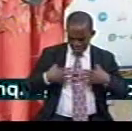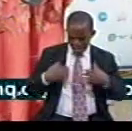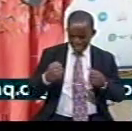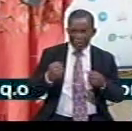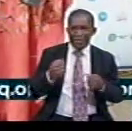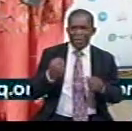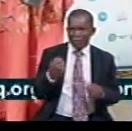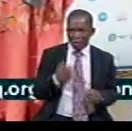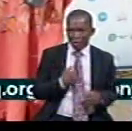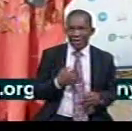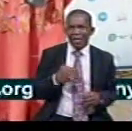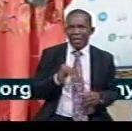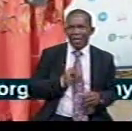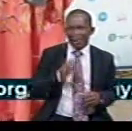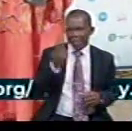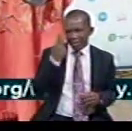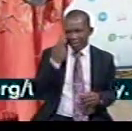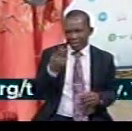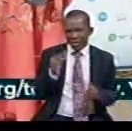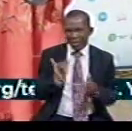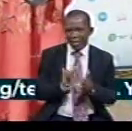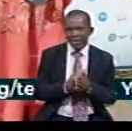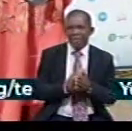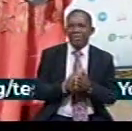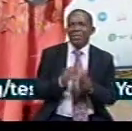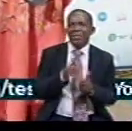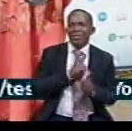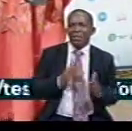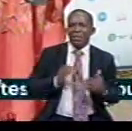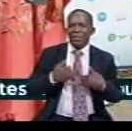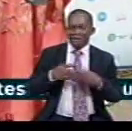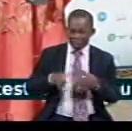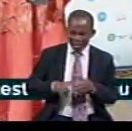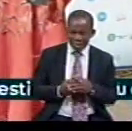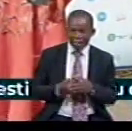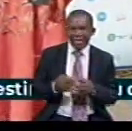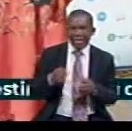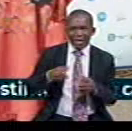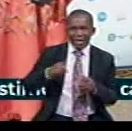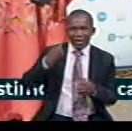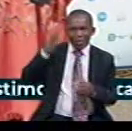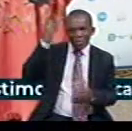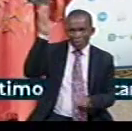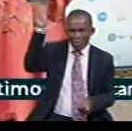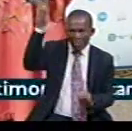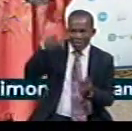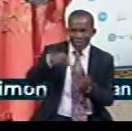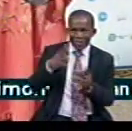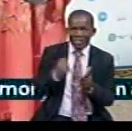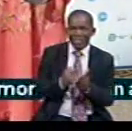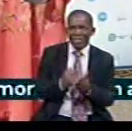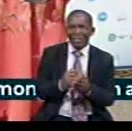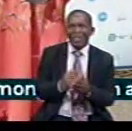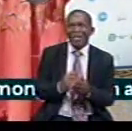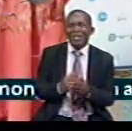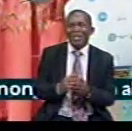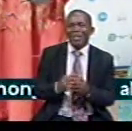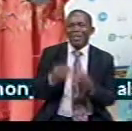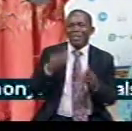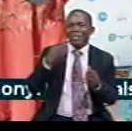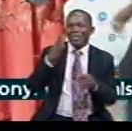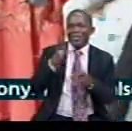And I know that God has started, and then He's going to perfect it. And very soon I'm going to return to play football in Jesus' name.